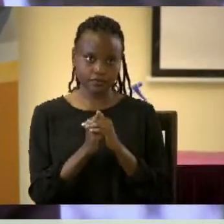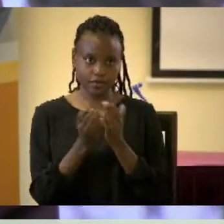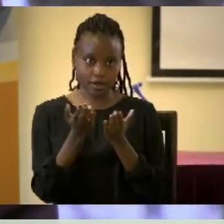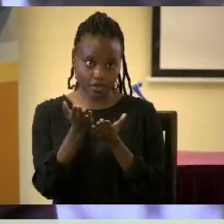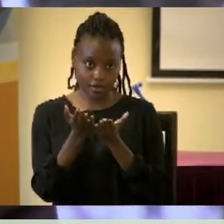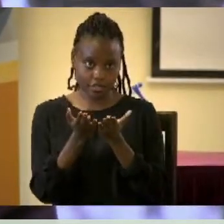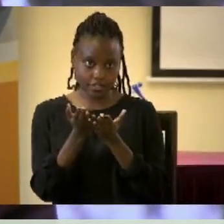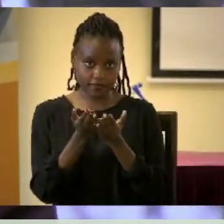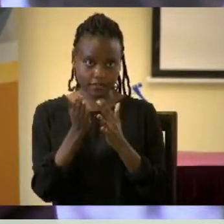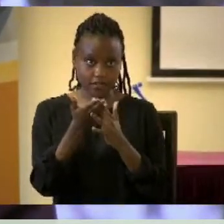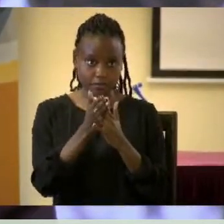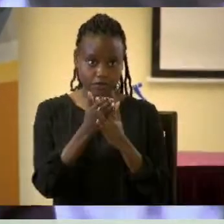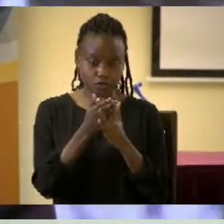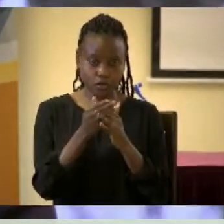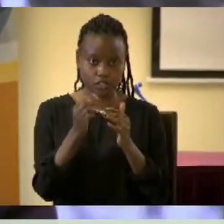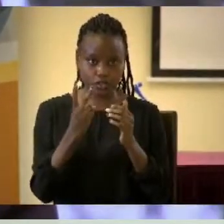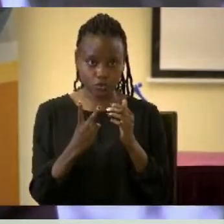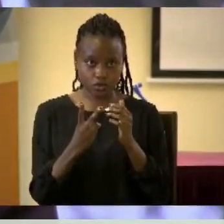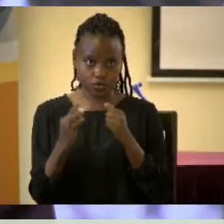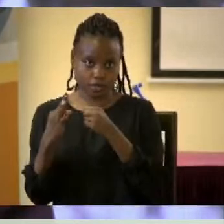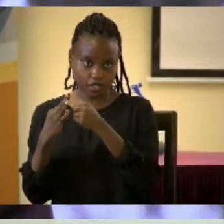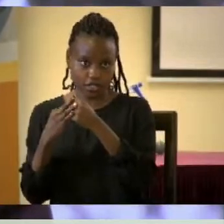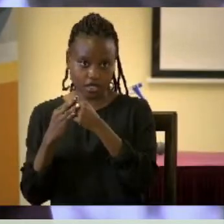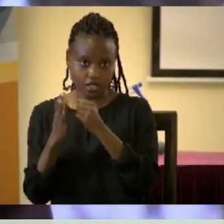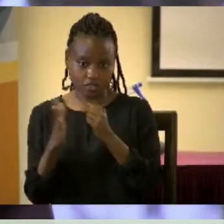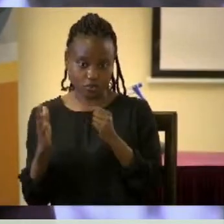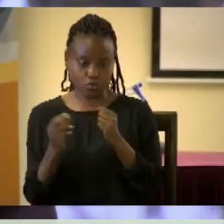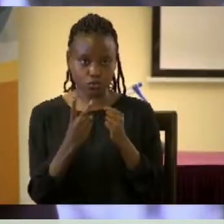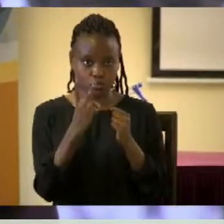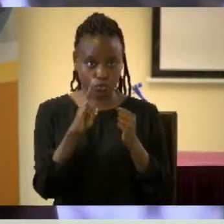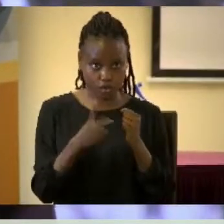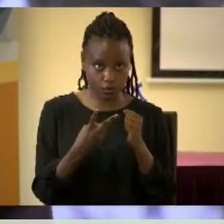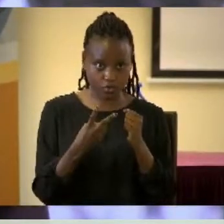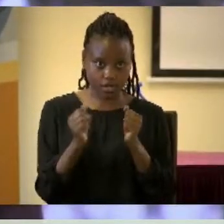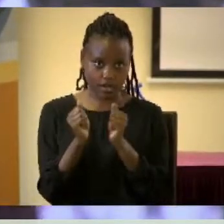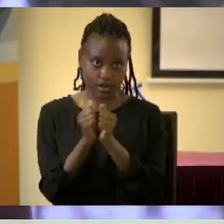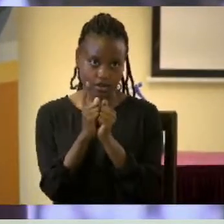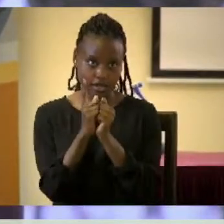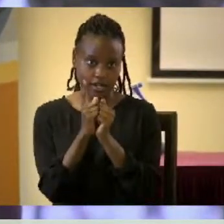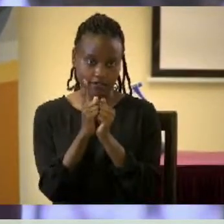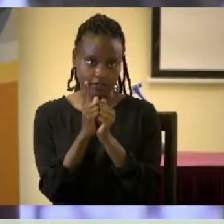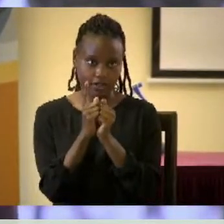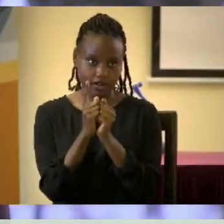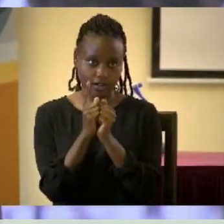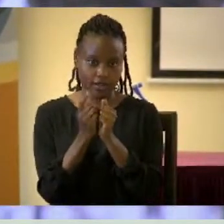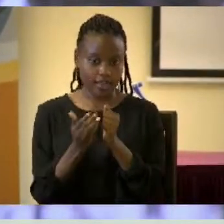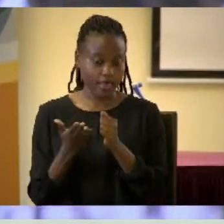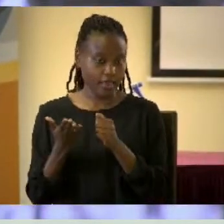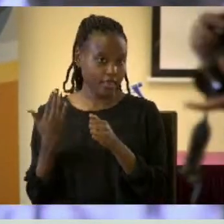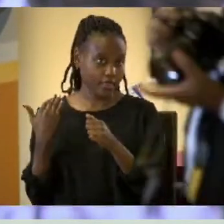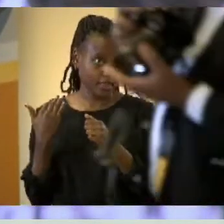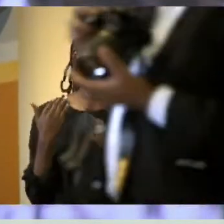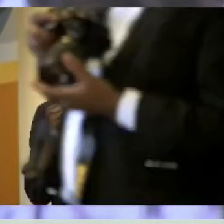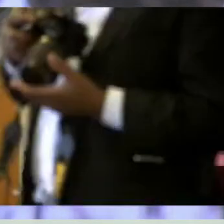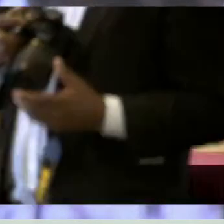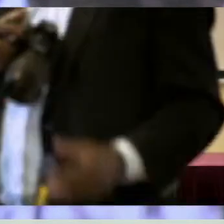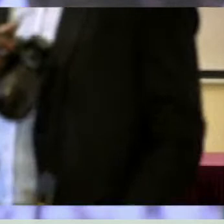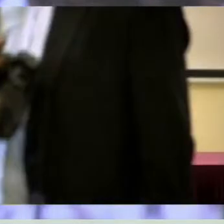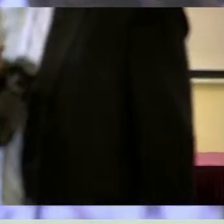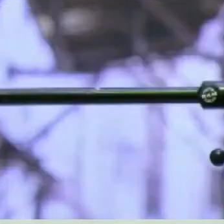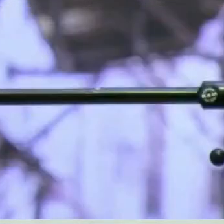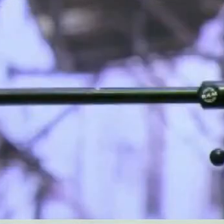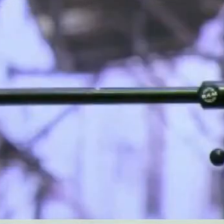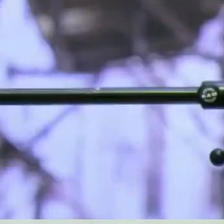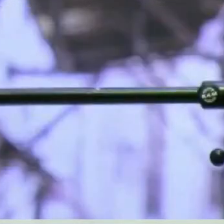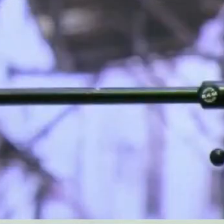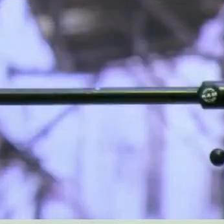Service between 2008 and 2011 in the then Ministry of Justice, National Cohesion